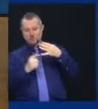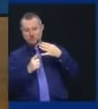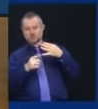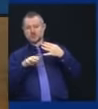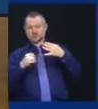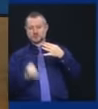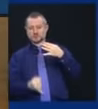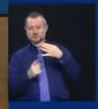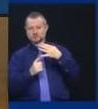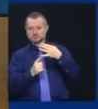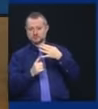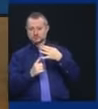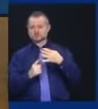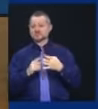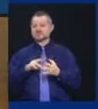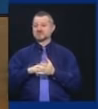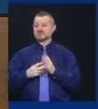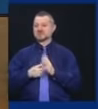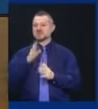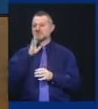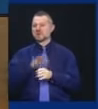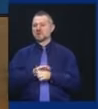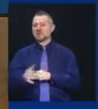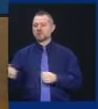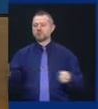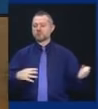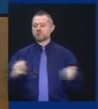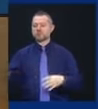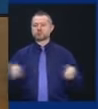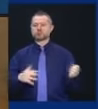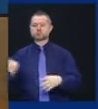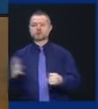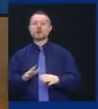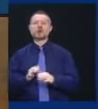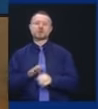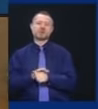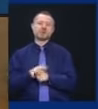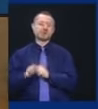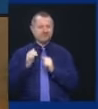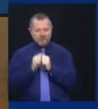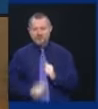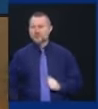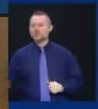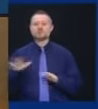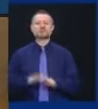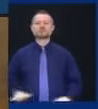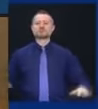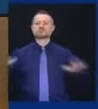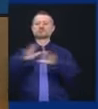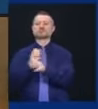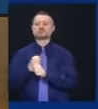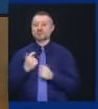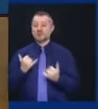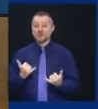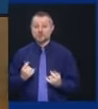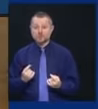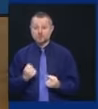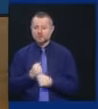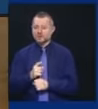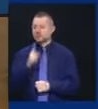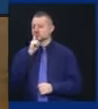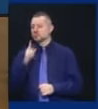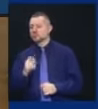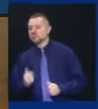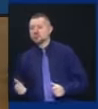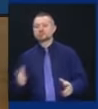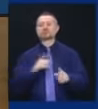will have enough vaccine to vaccinate people. We have to make sure we have the